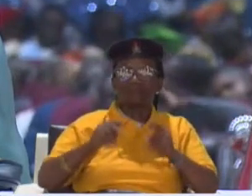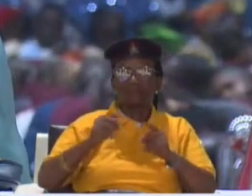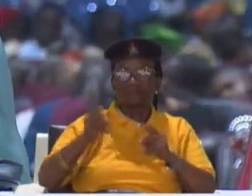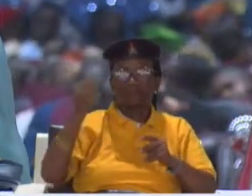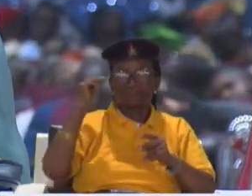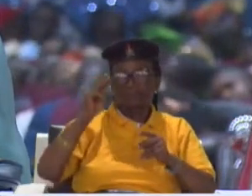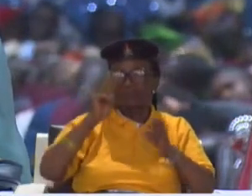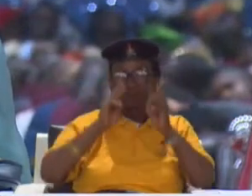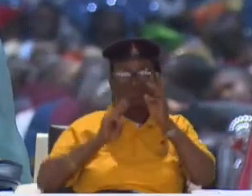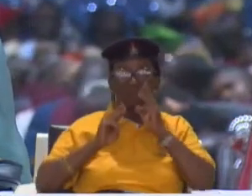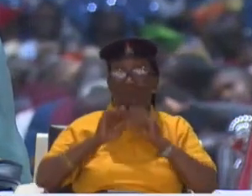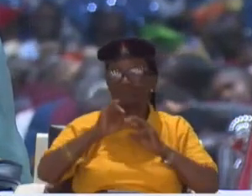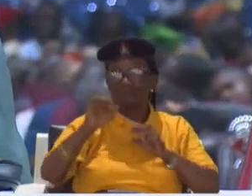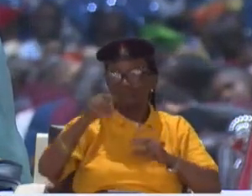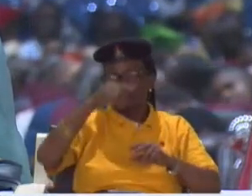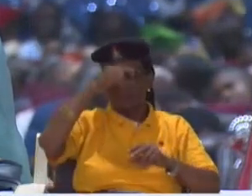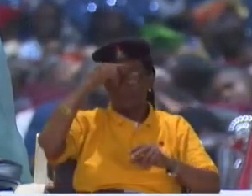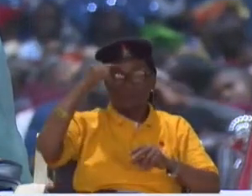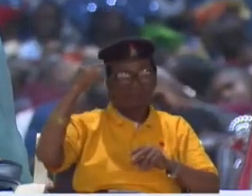dead,